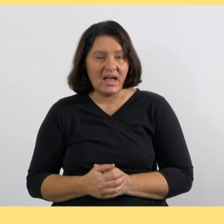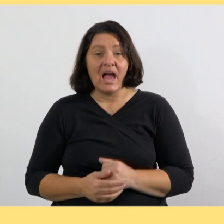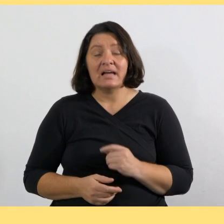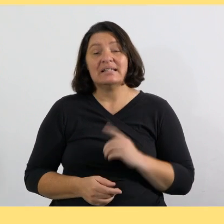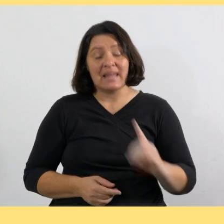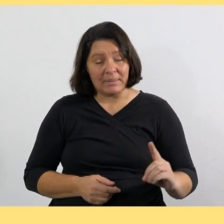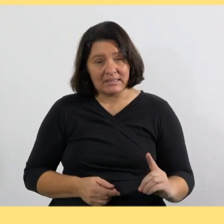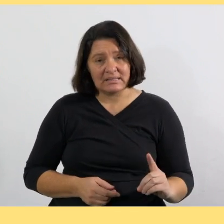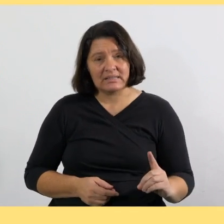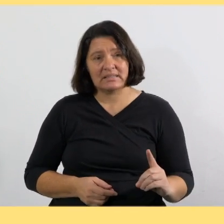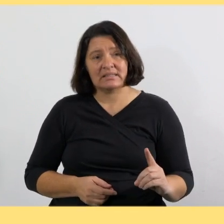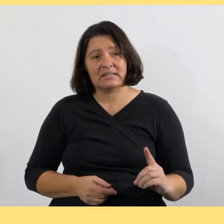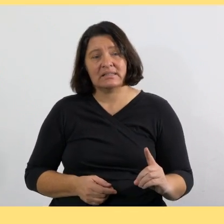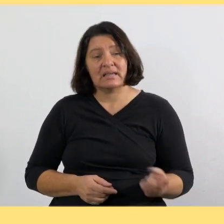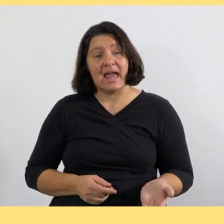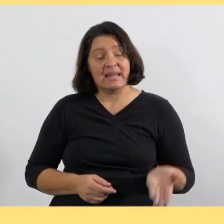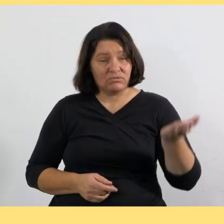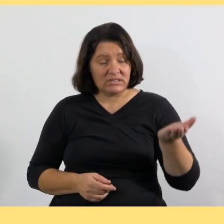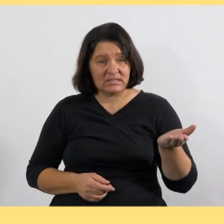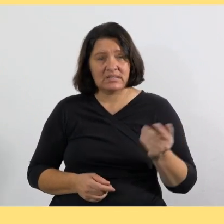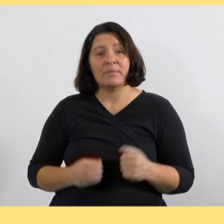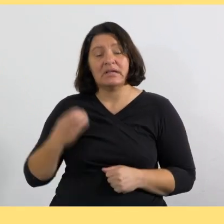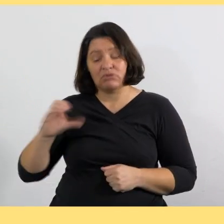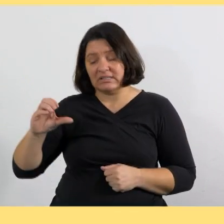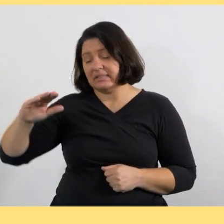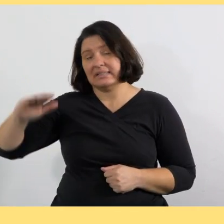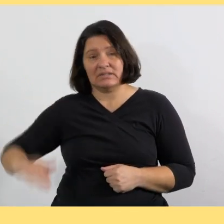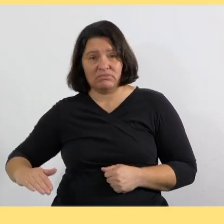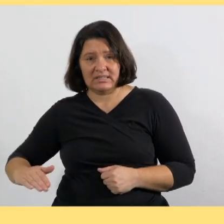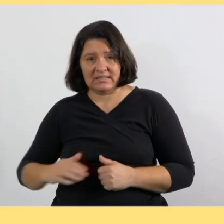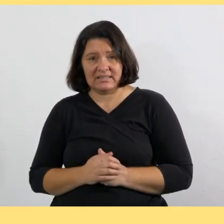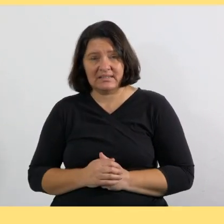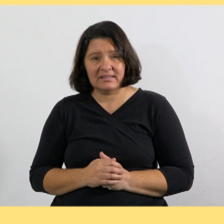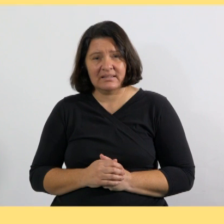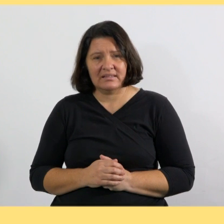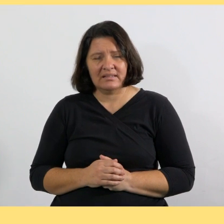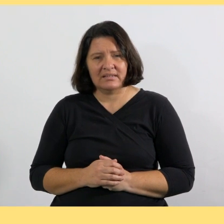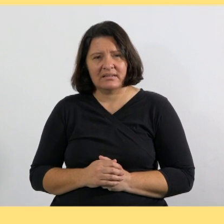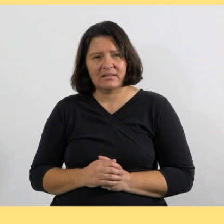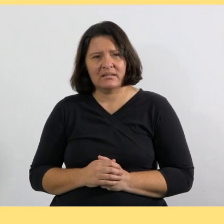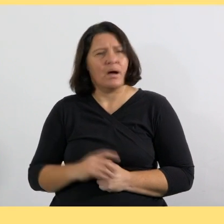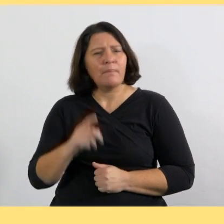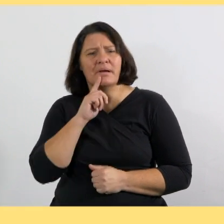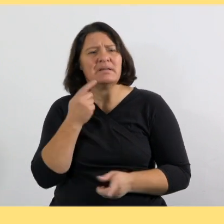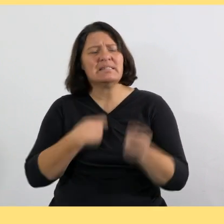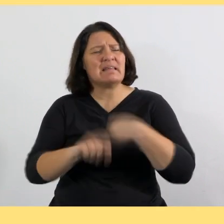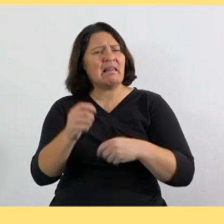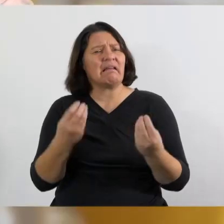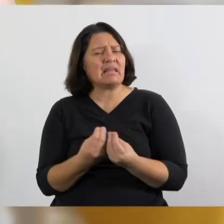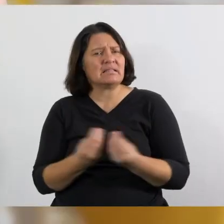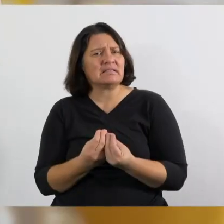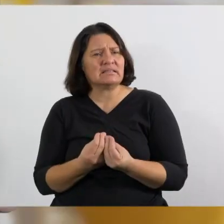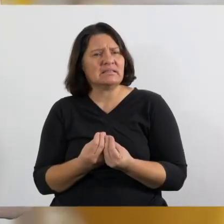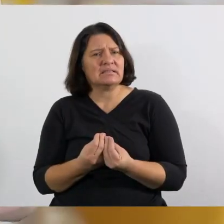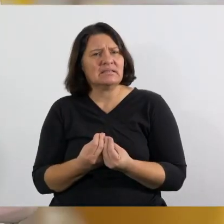increases, but on the credit, it decreases. When I am selling goods, follow me here, when I